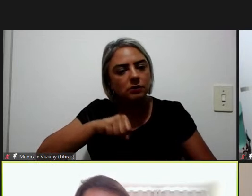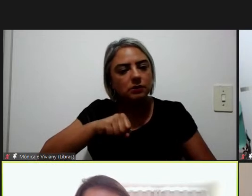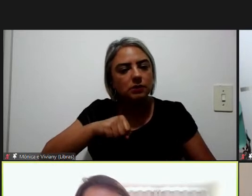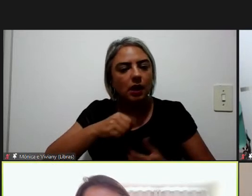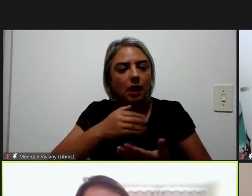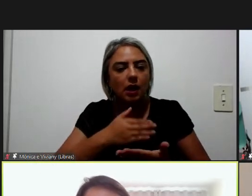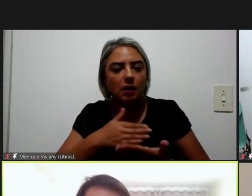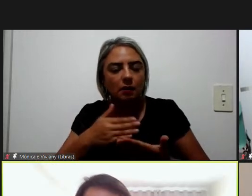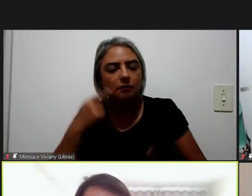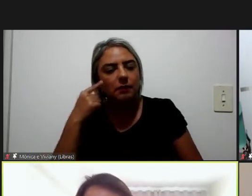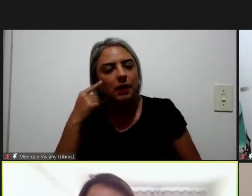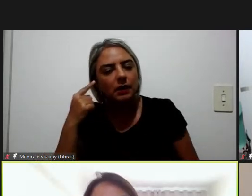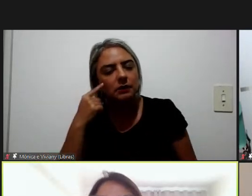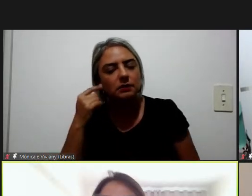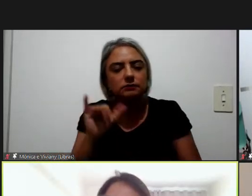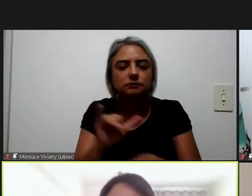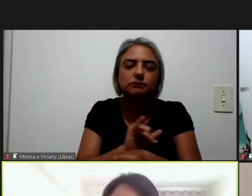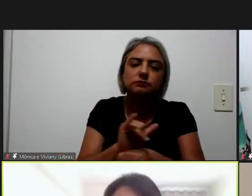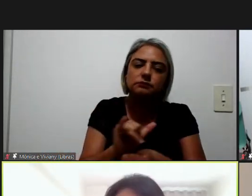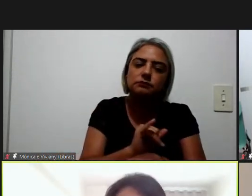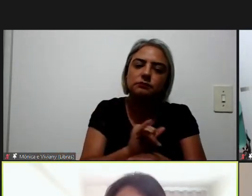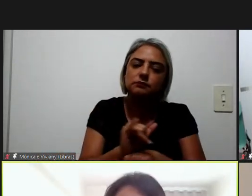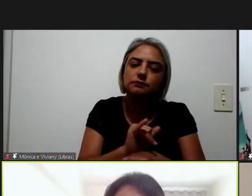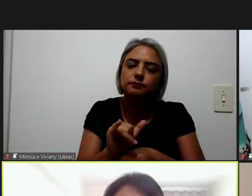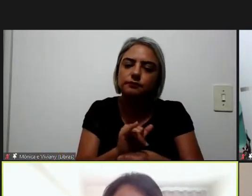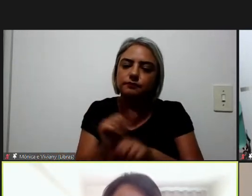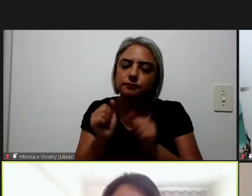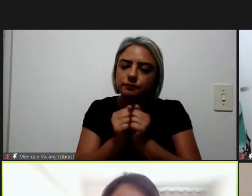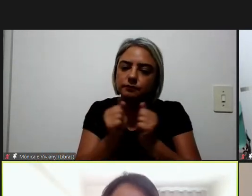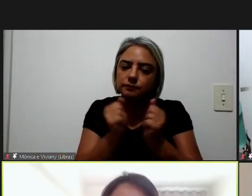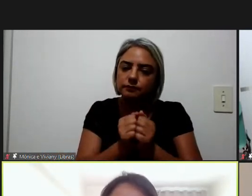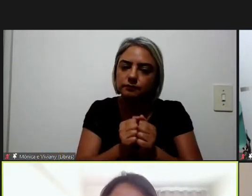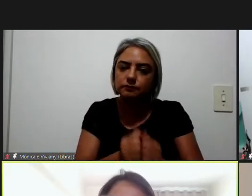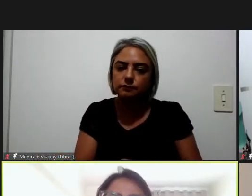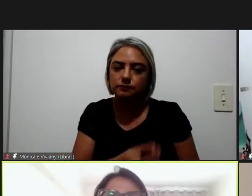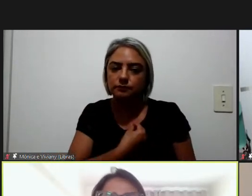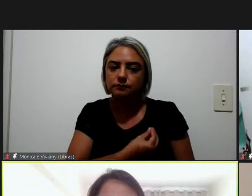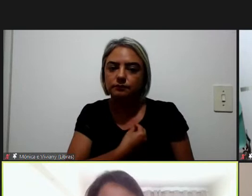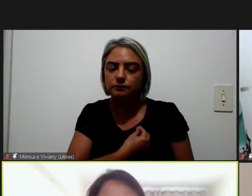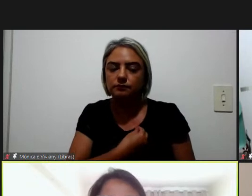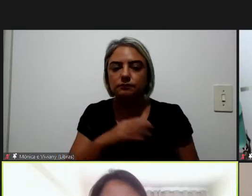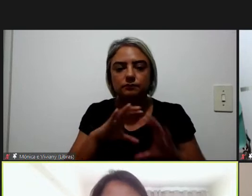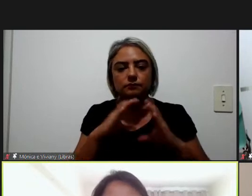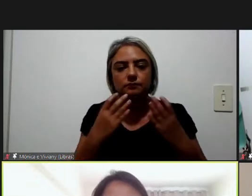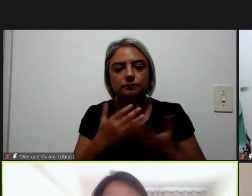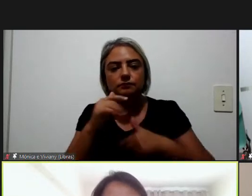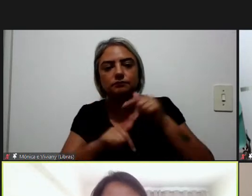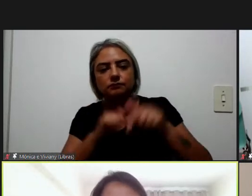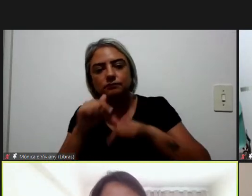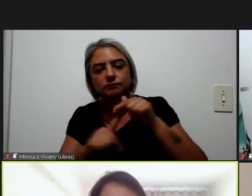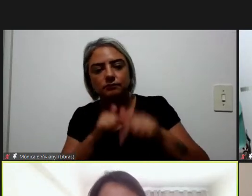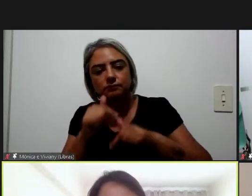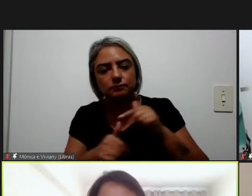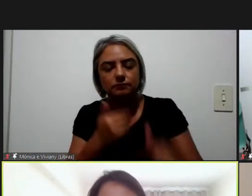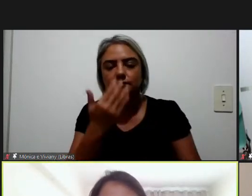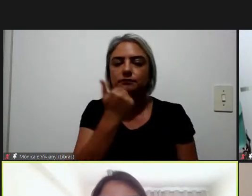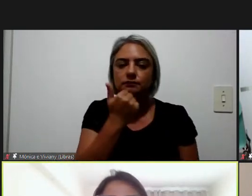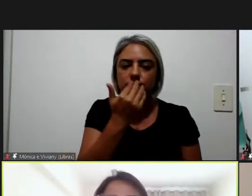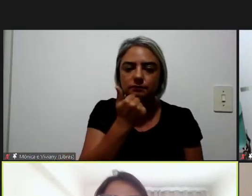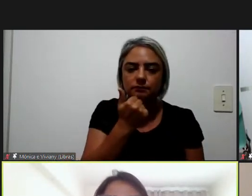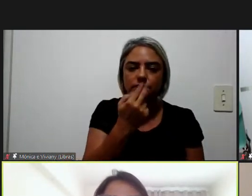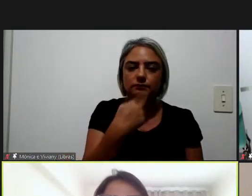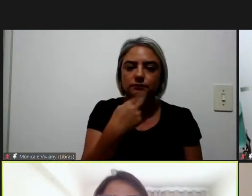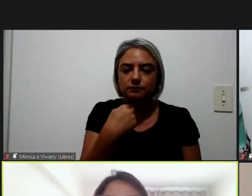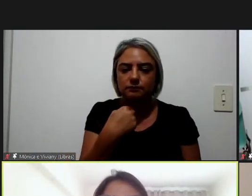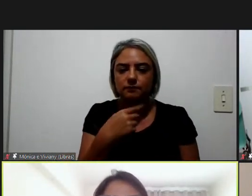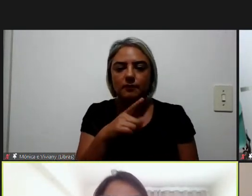can be thinking about strategies alongside the participation of the community to work with the issue